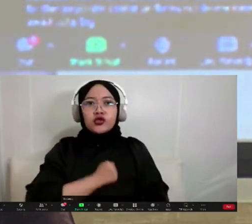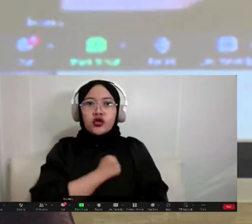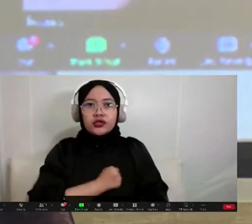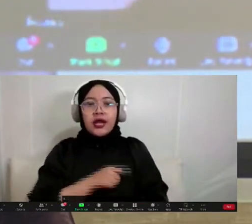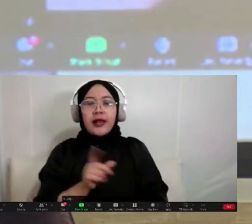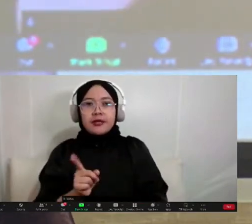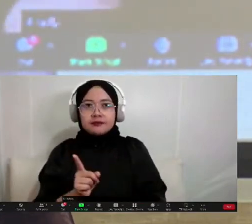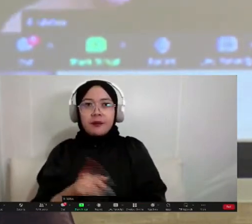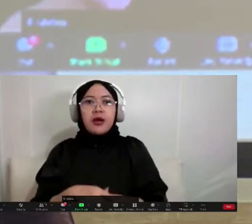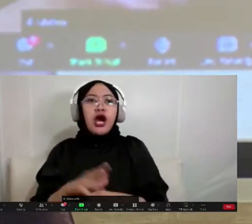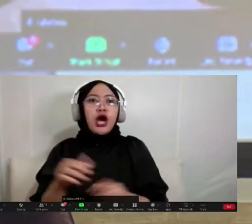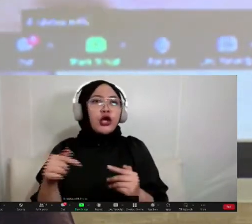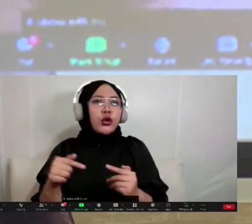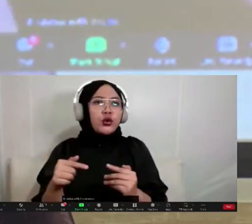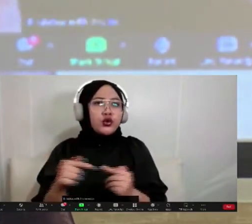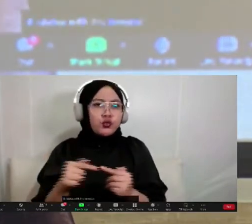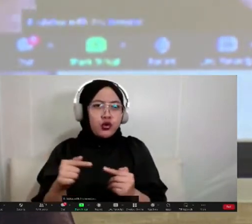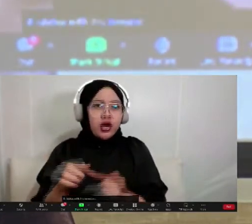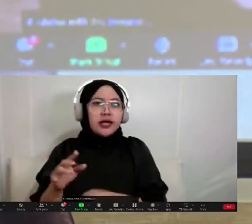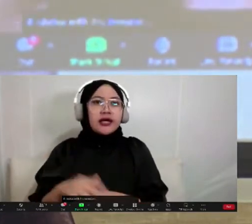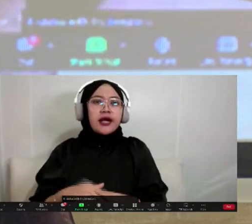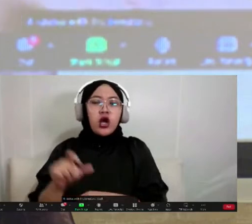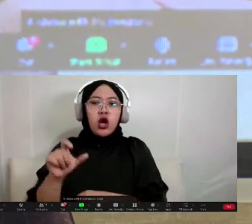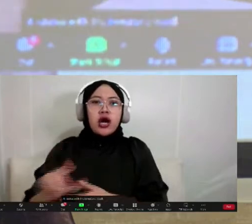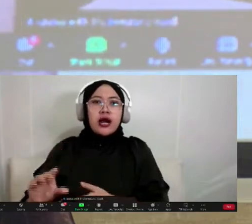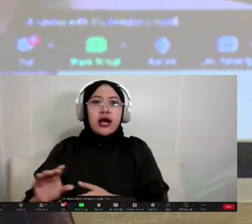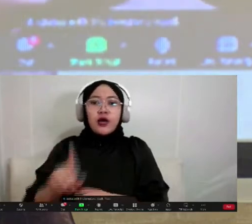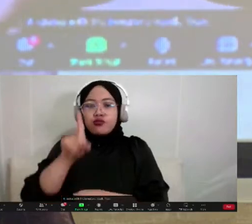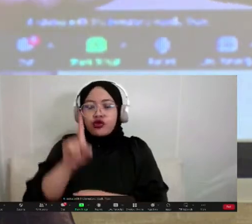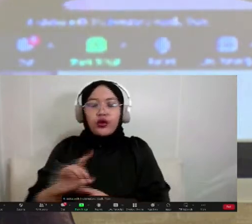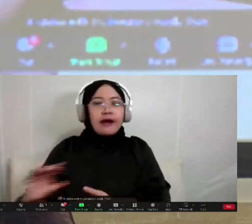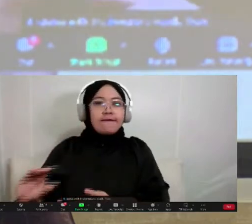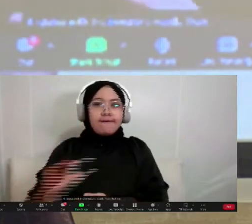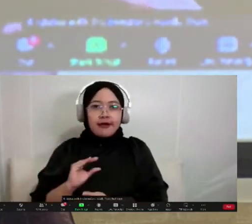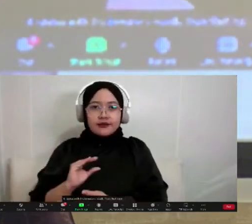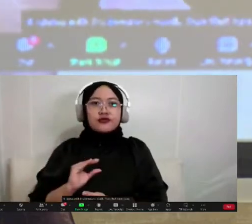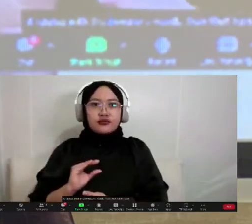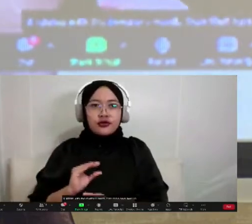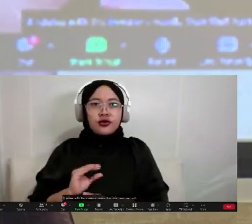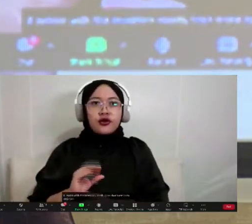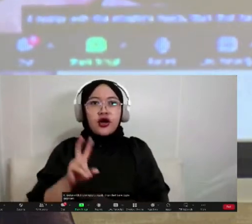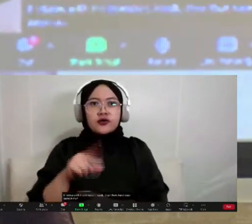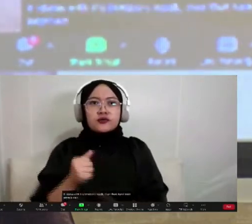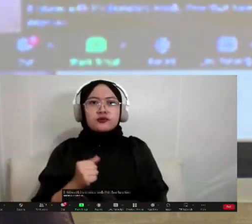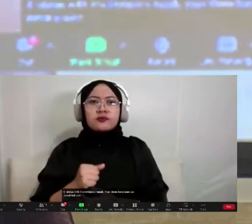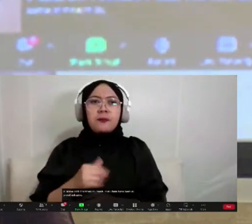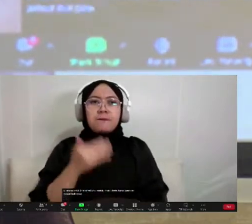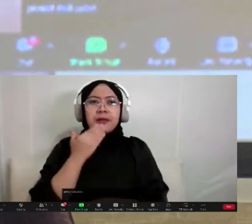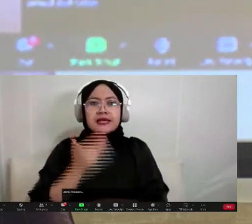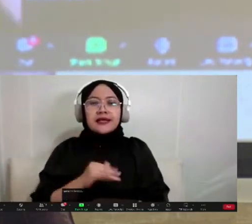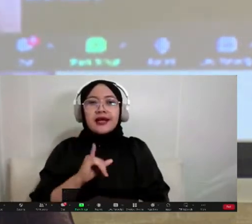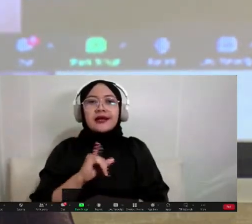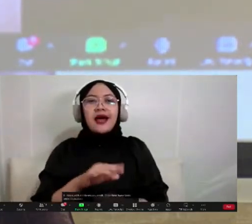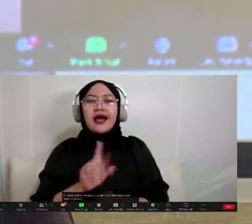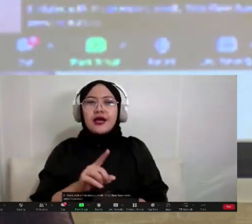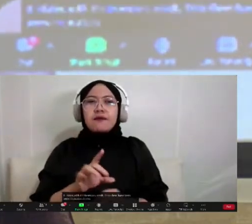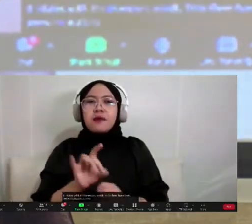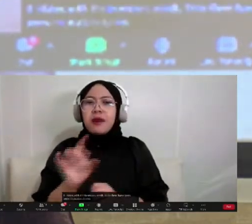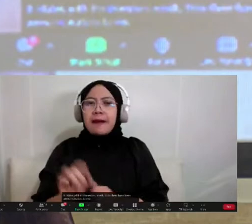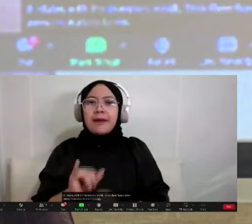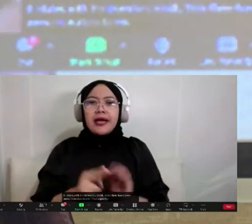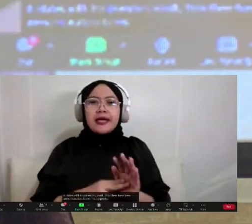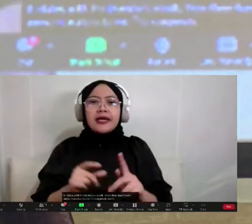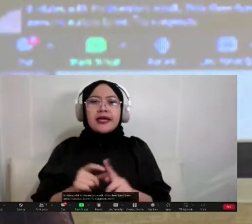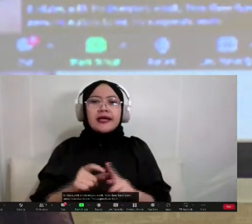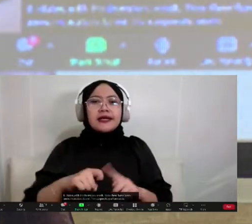relates with the investors' needs, then there have been several indicators to measure the corporate